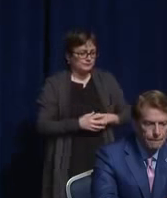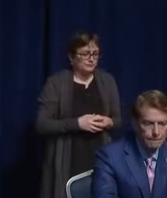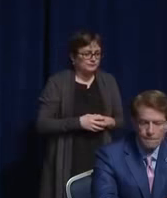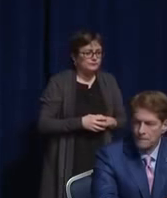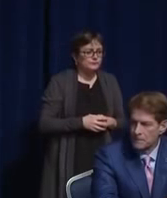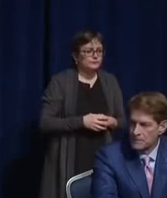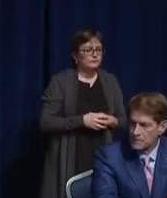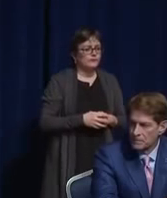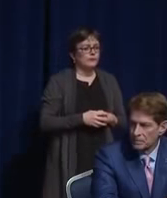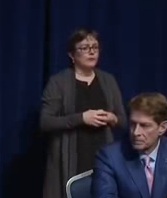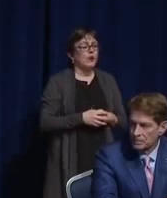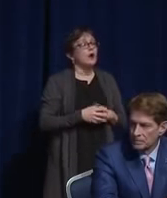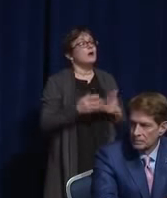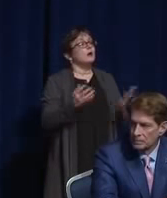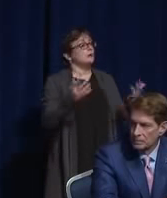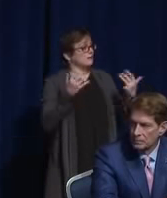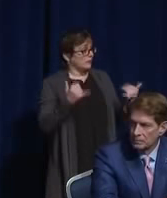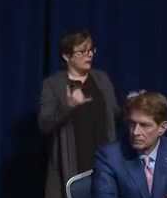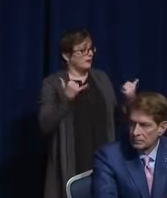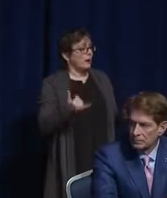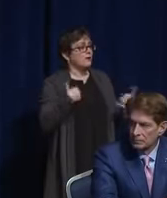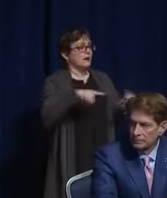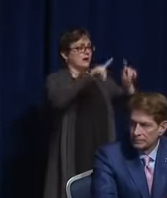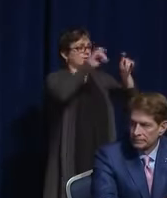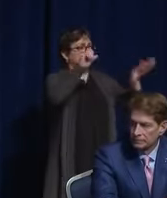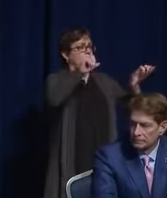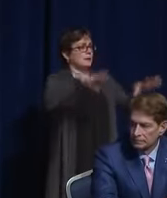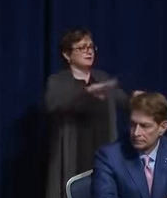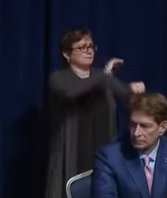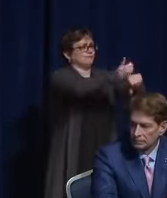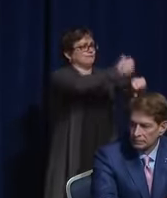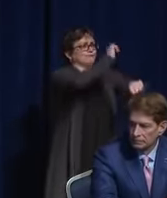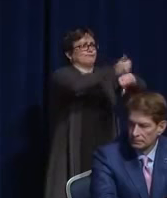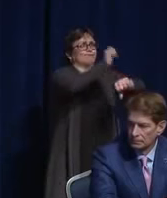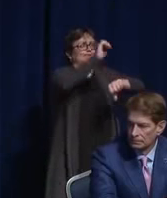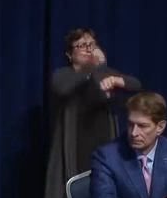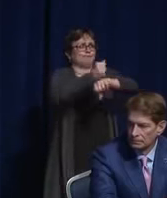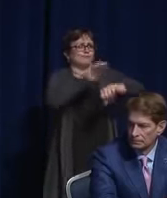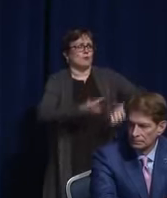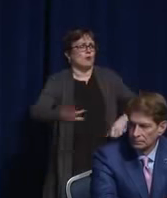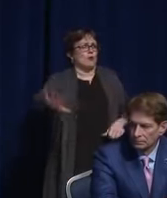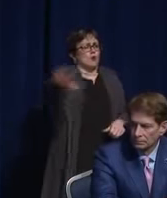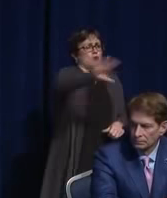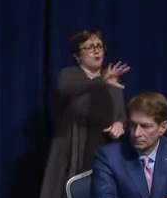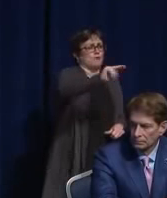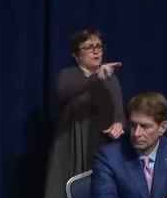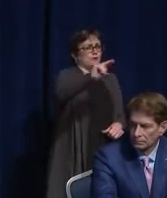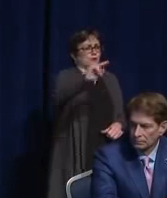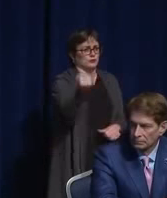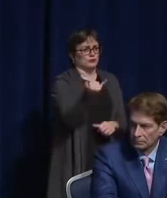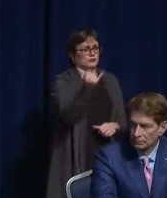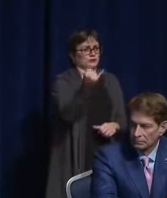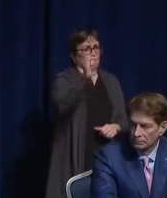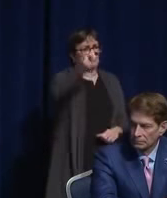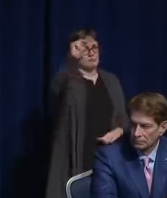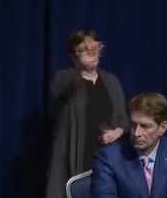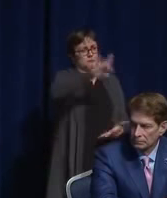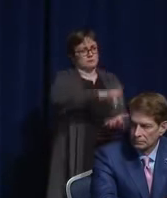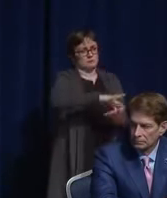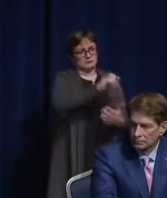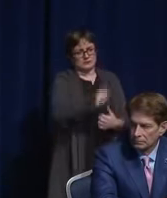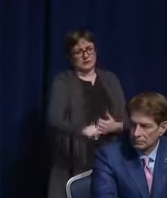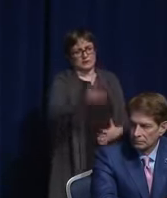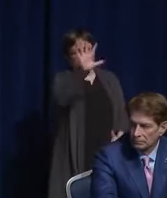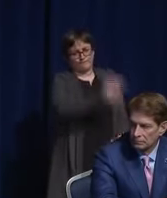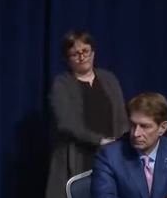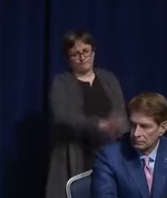locations currently and opening across the state, and again, Judy and her team can speak to these, particularly the opening tomorrow